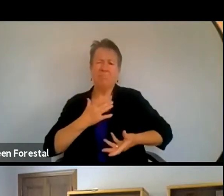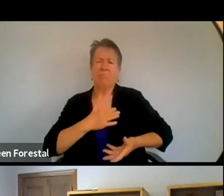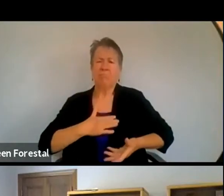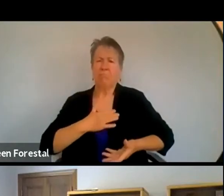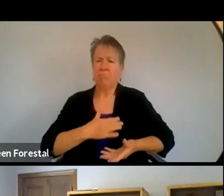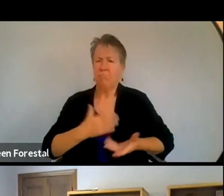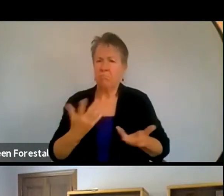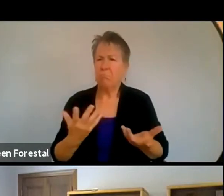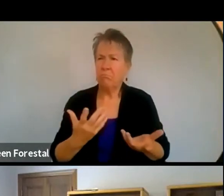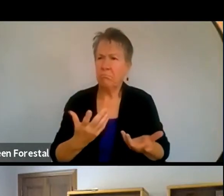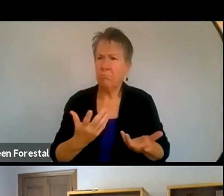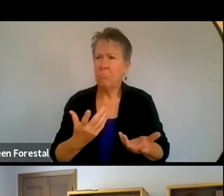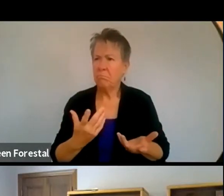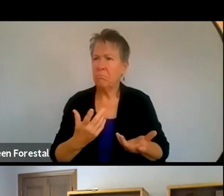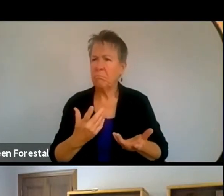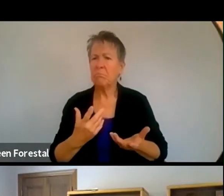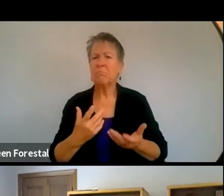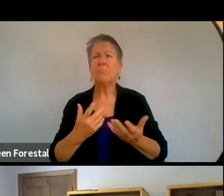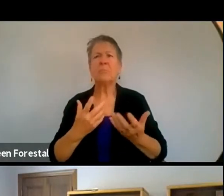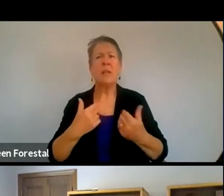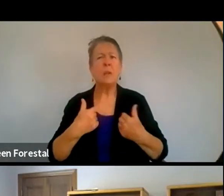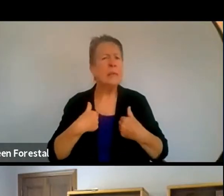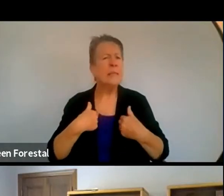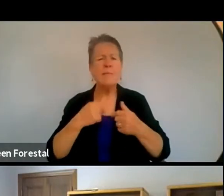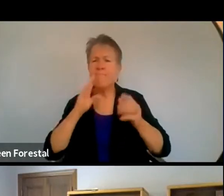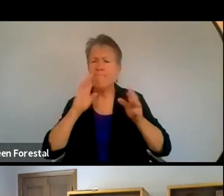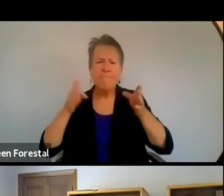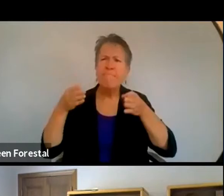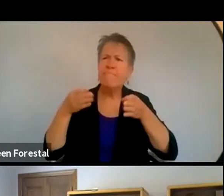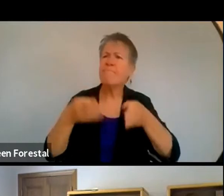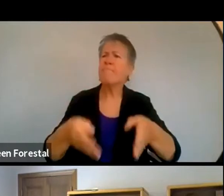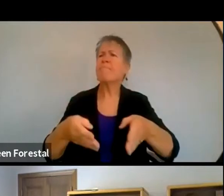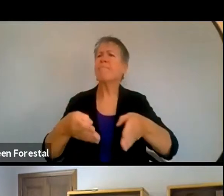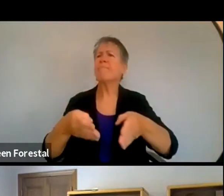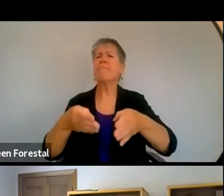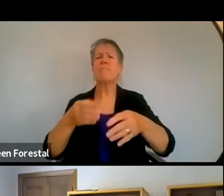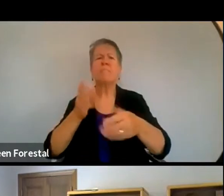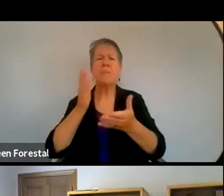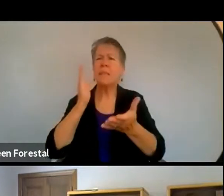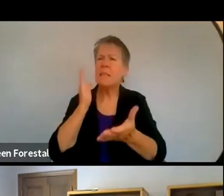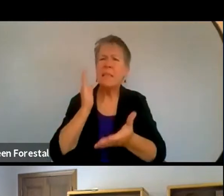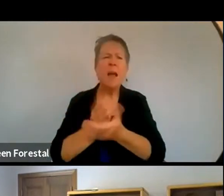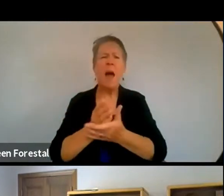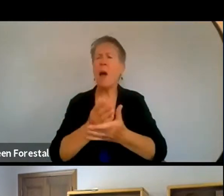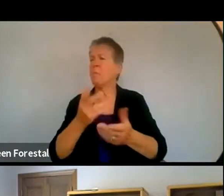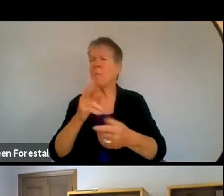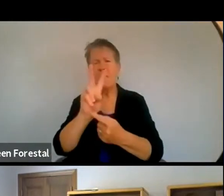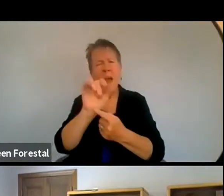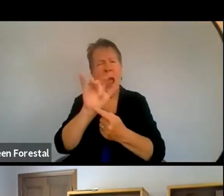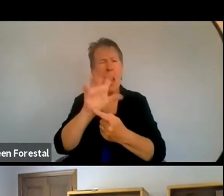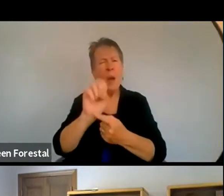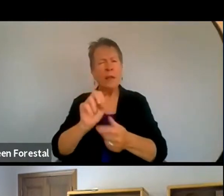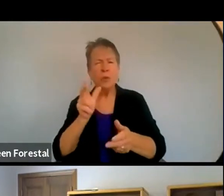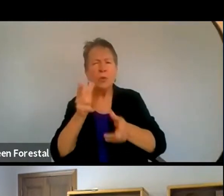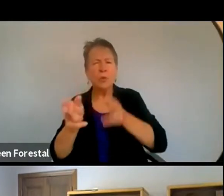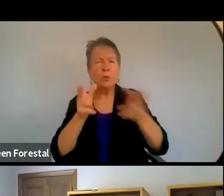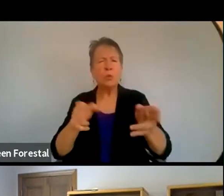must remain focused on ending the scourge of gun violence, not just in Trenton, but in all of our communities.